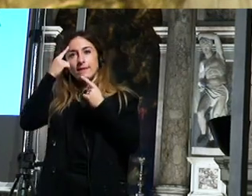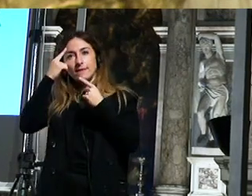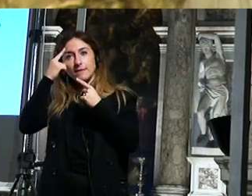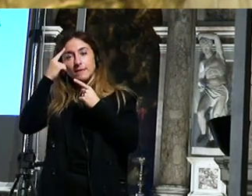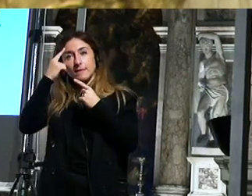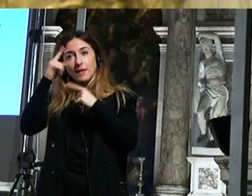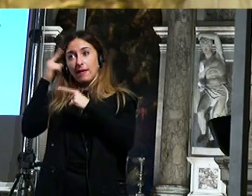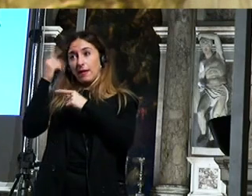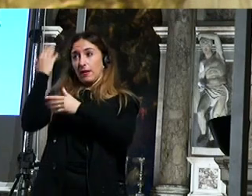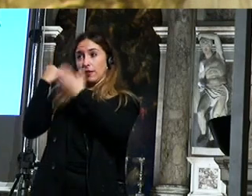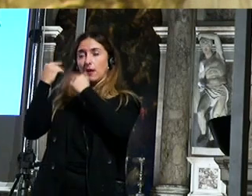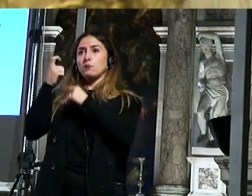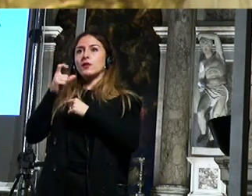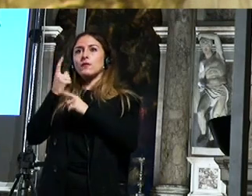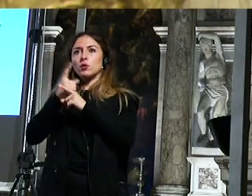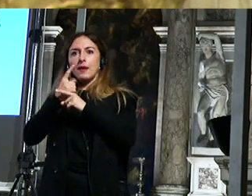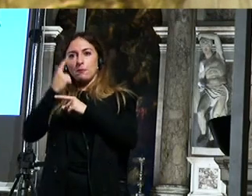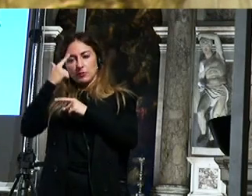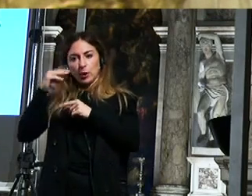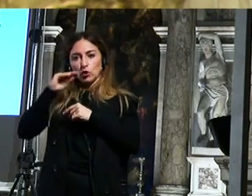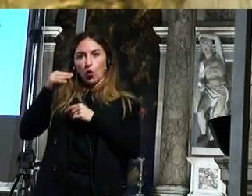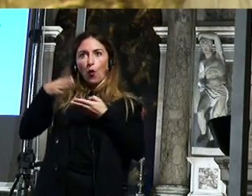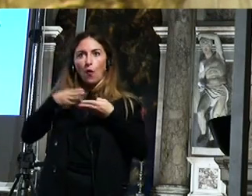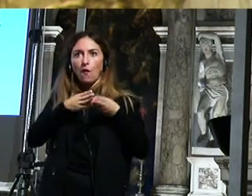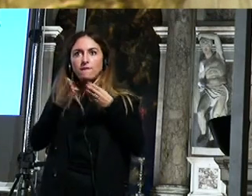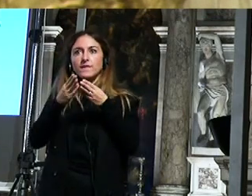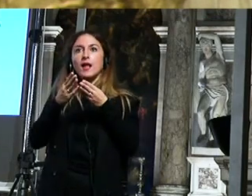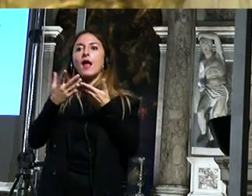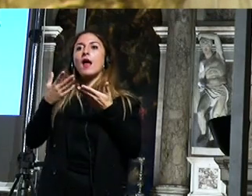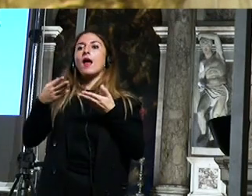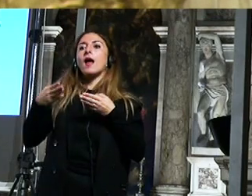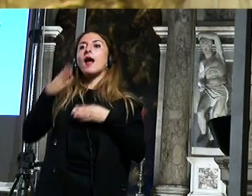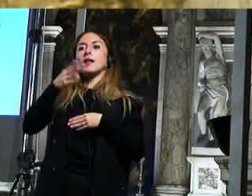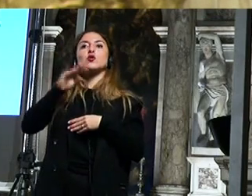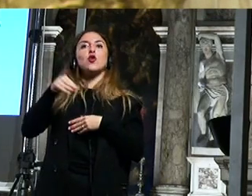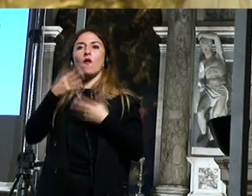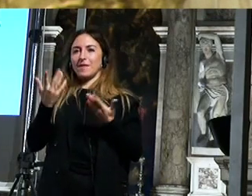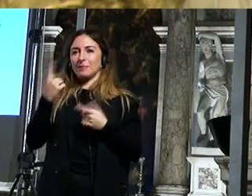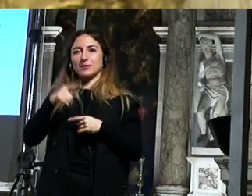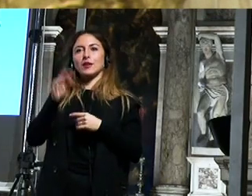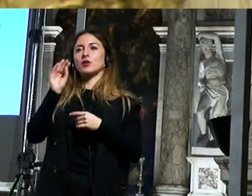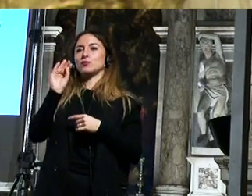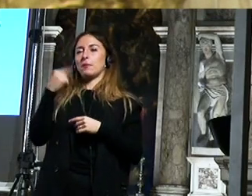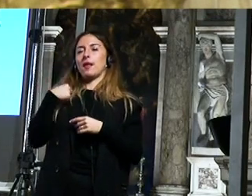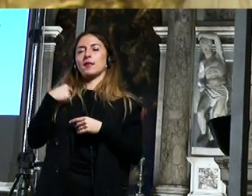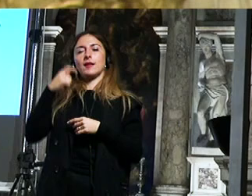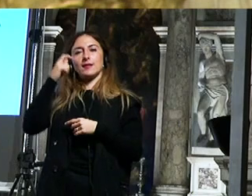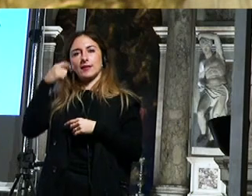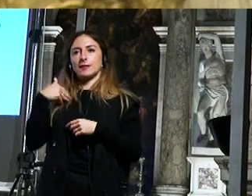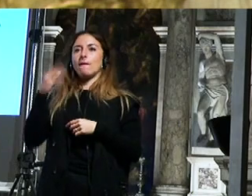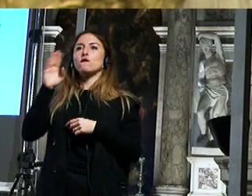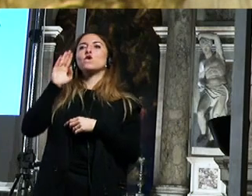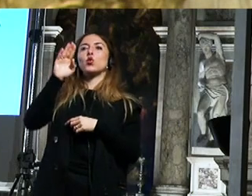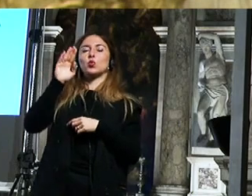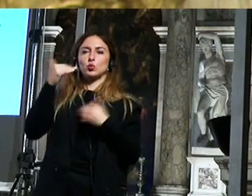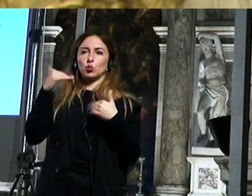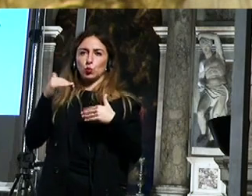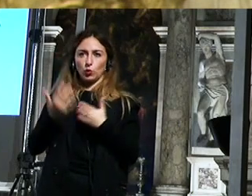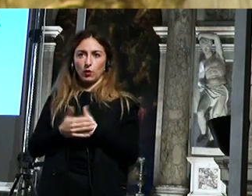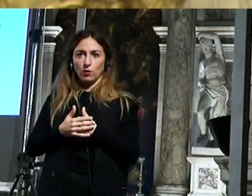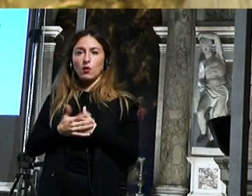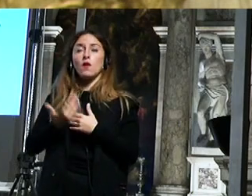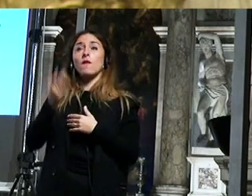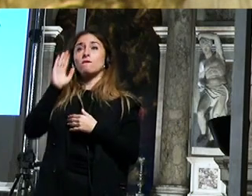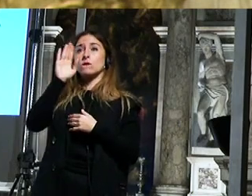going. And this question of where we're going interests me deeply as a writer. I'm fascinated not so much